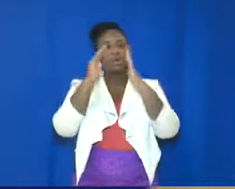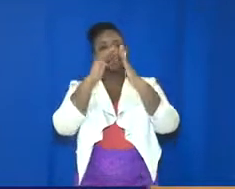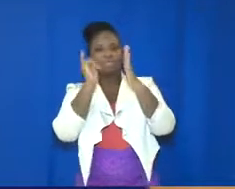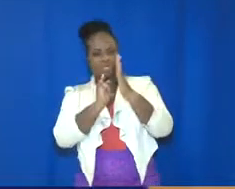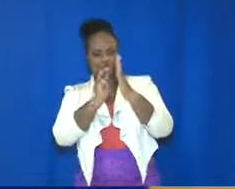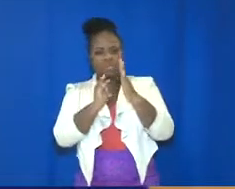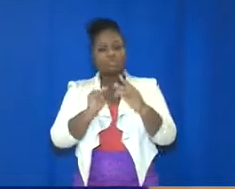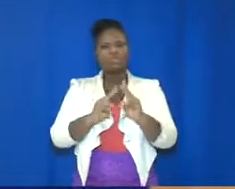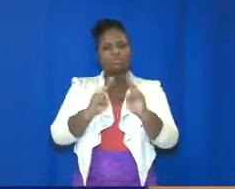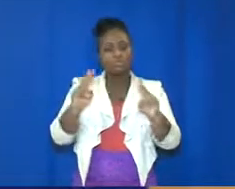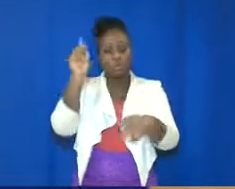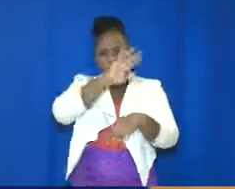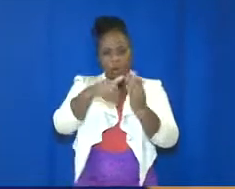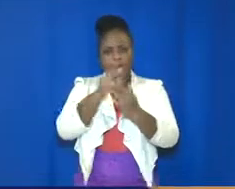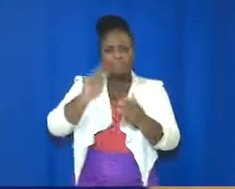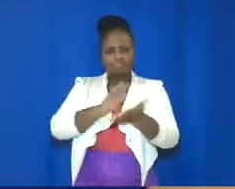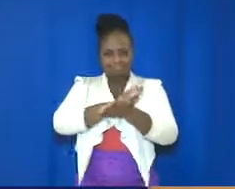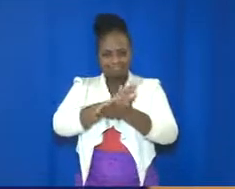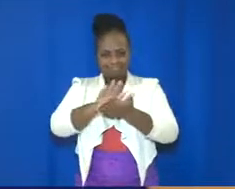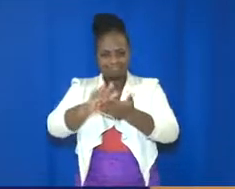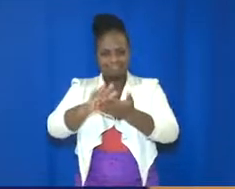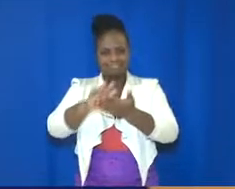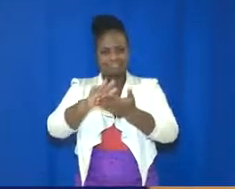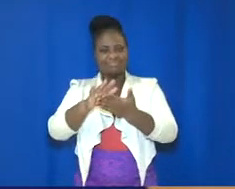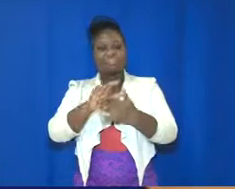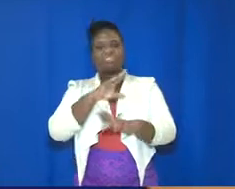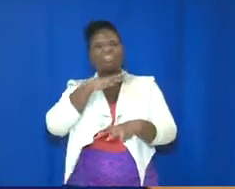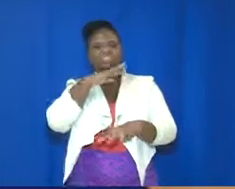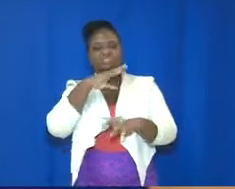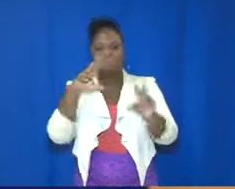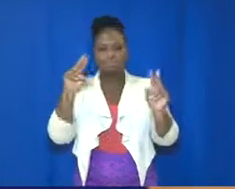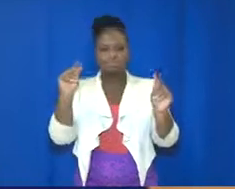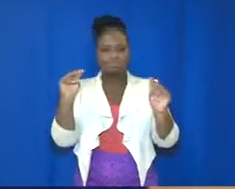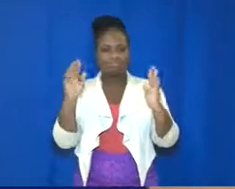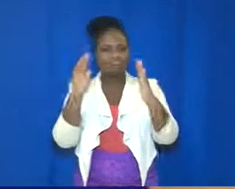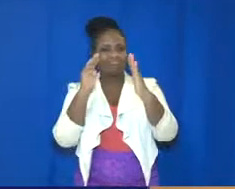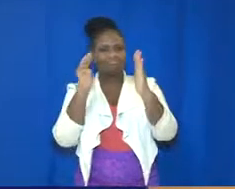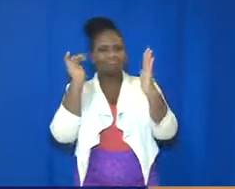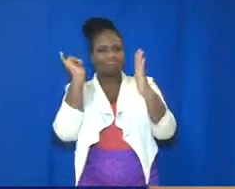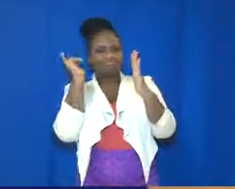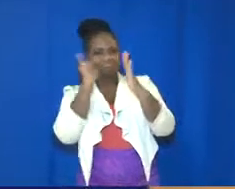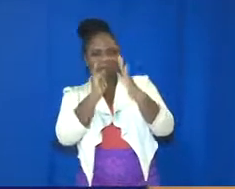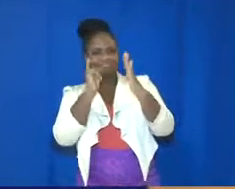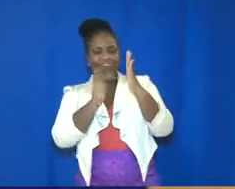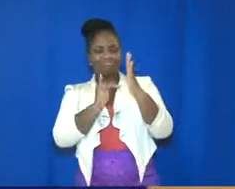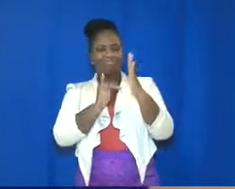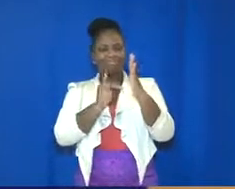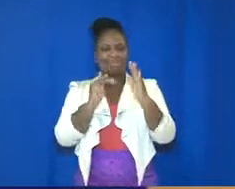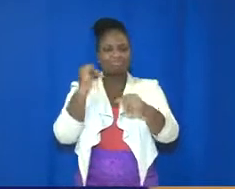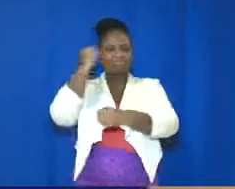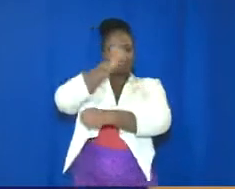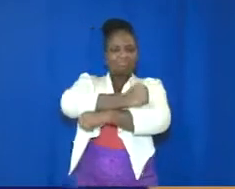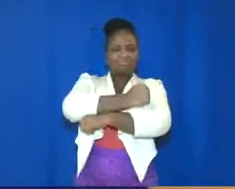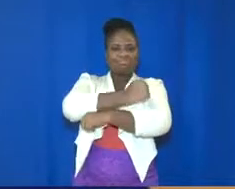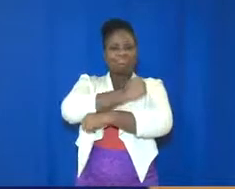to enhanced hygiene and social distancing protocols, the ban on public gatherings, and the